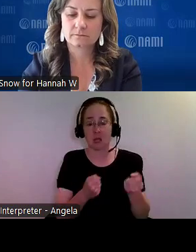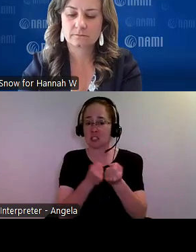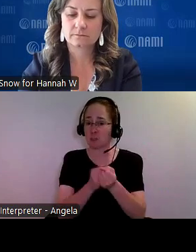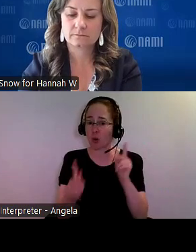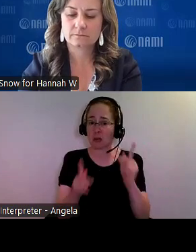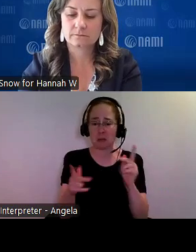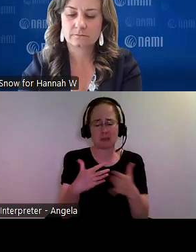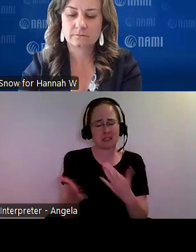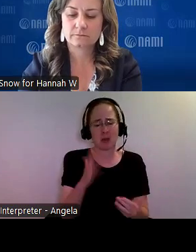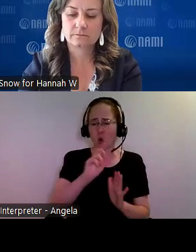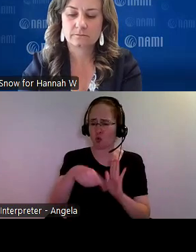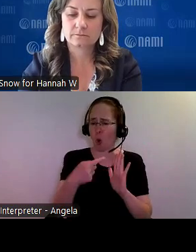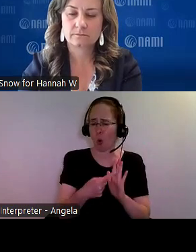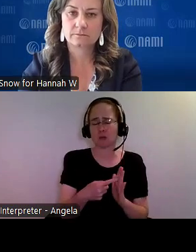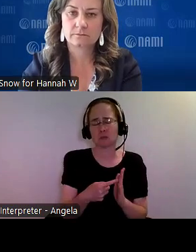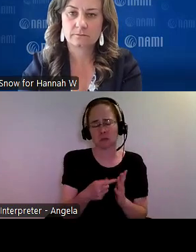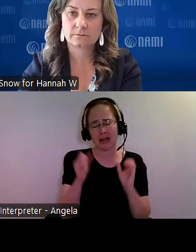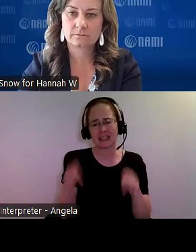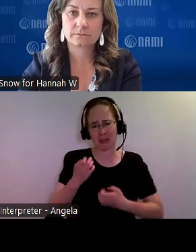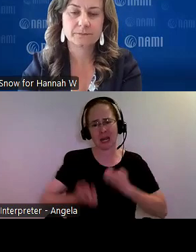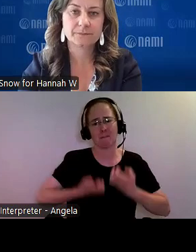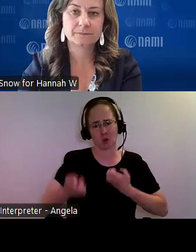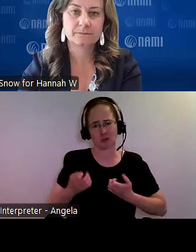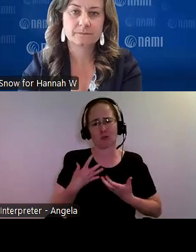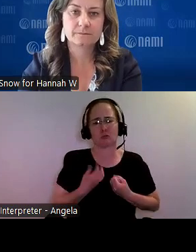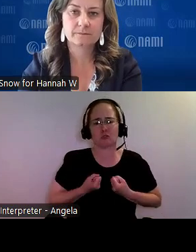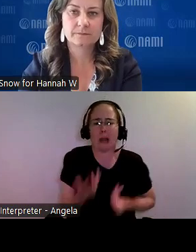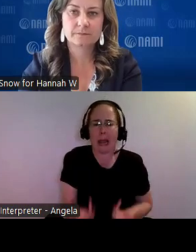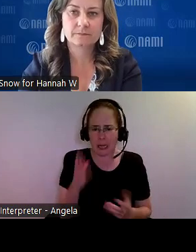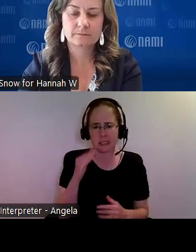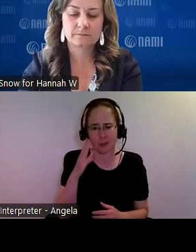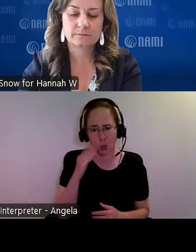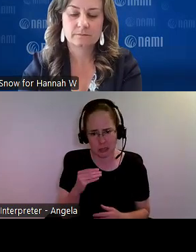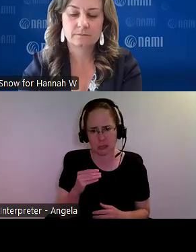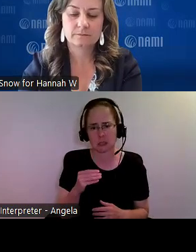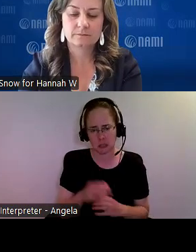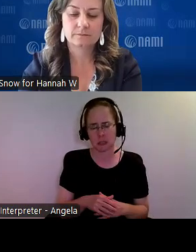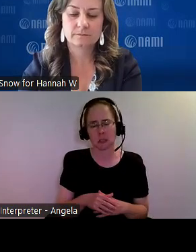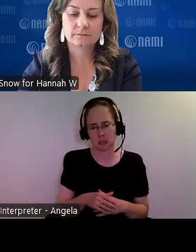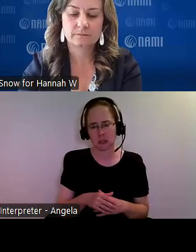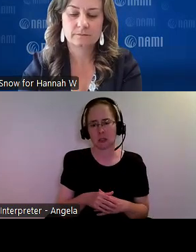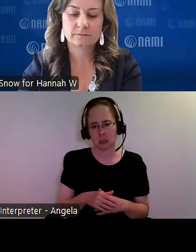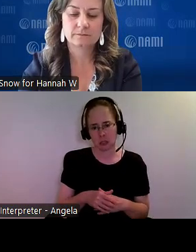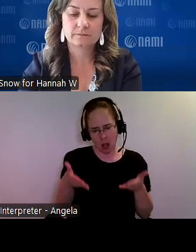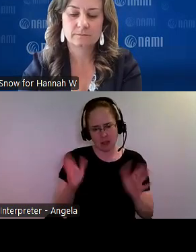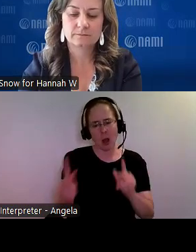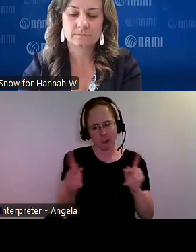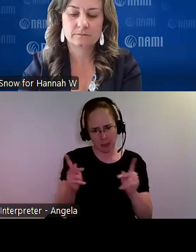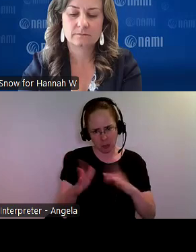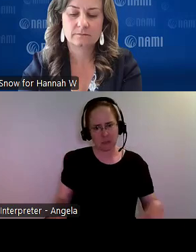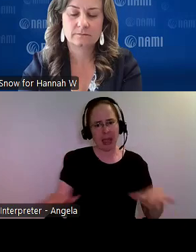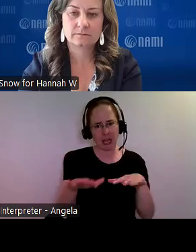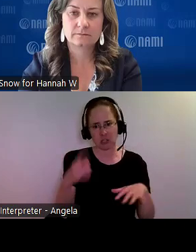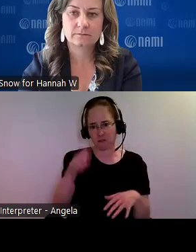of your role, is absolutely can be an emotional draining experience in terms of workplace. And so giving people the space for